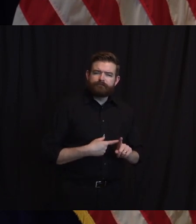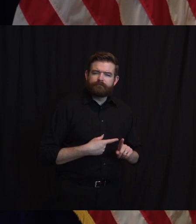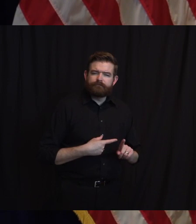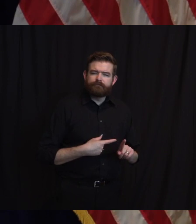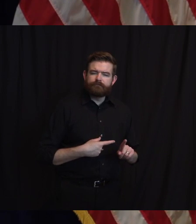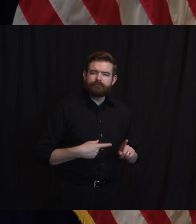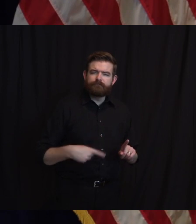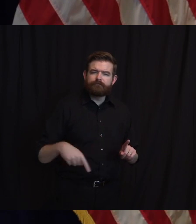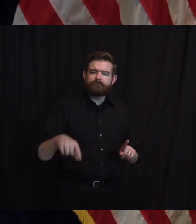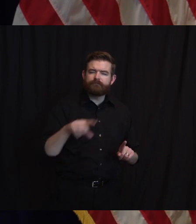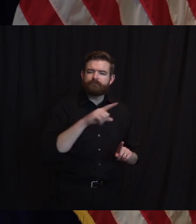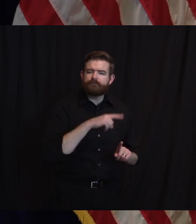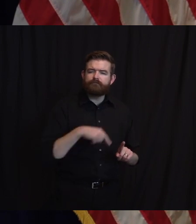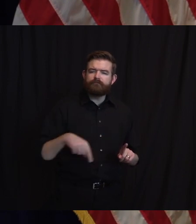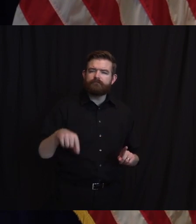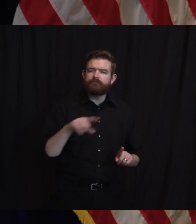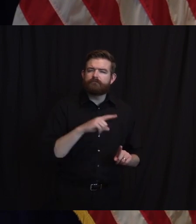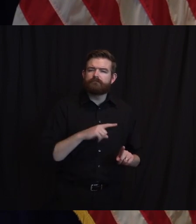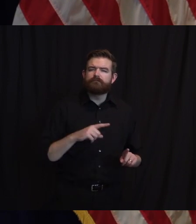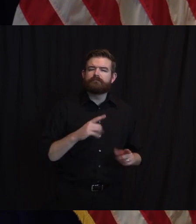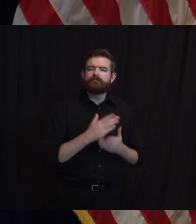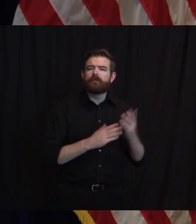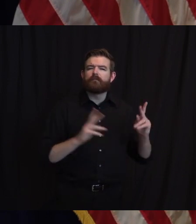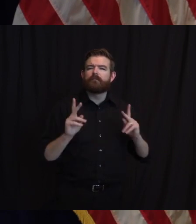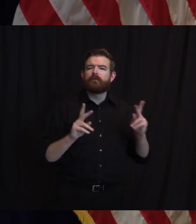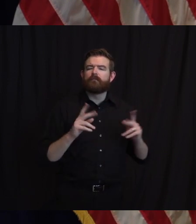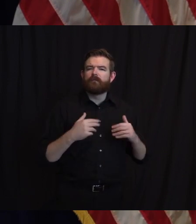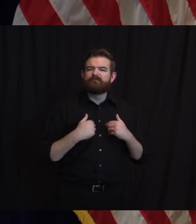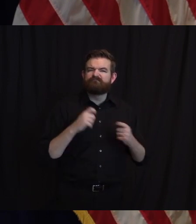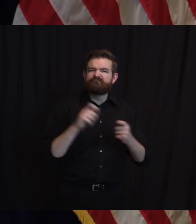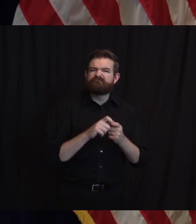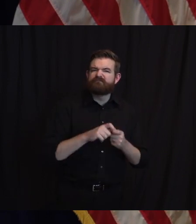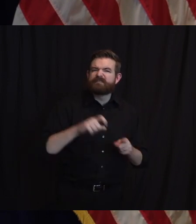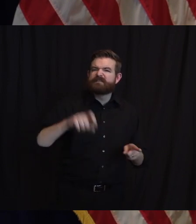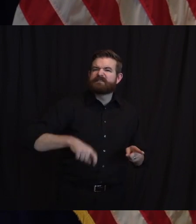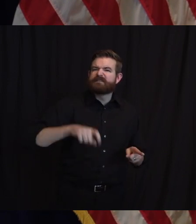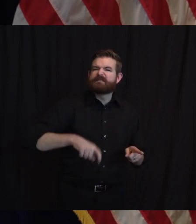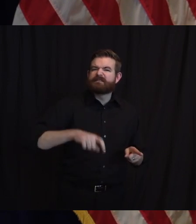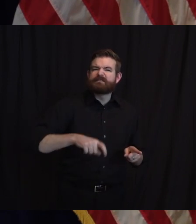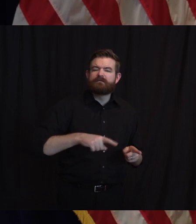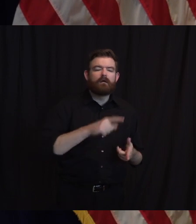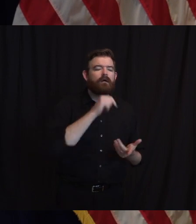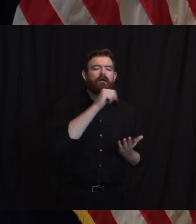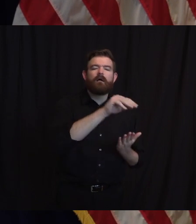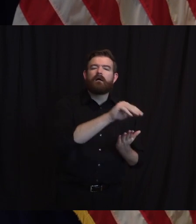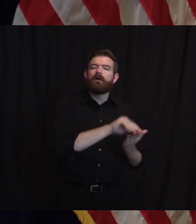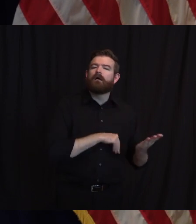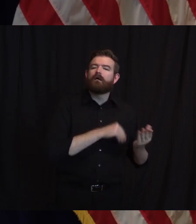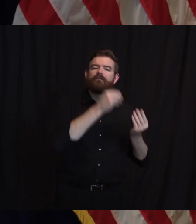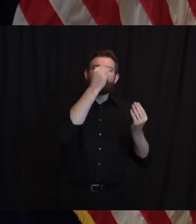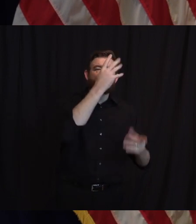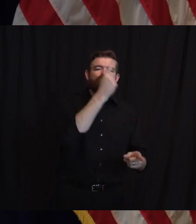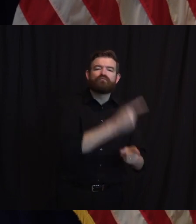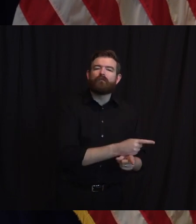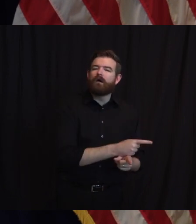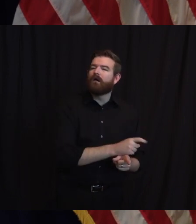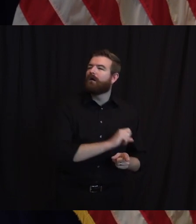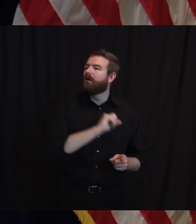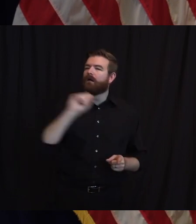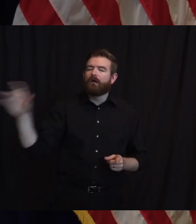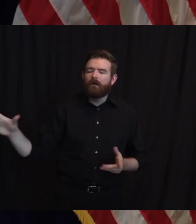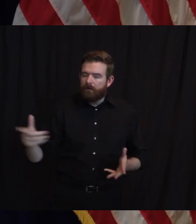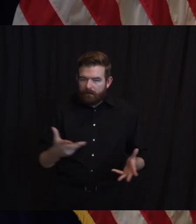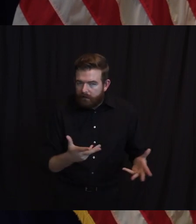the individual. There was something. It was the way they filled out the request, the weekly certification. It was something